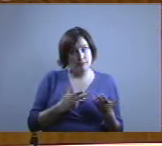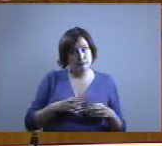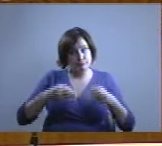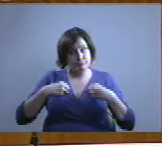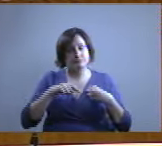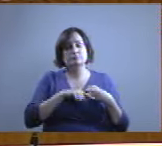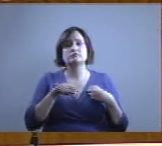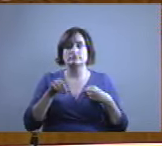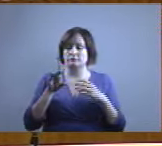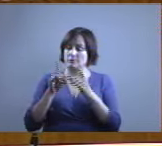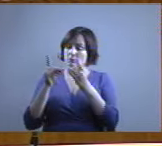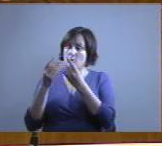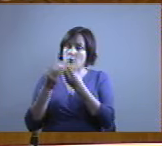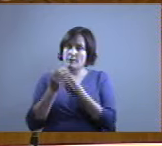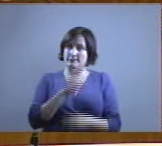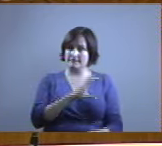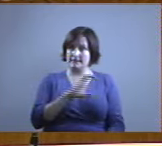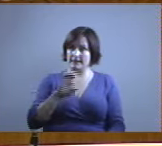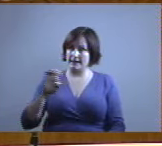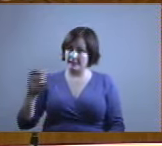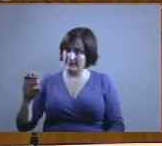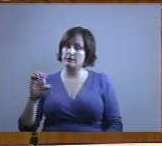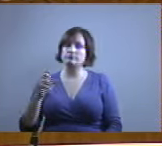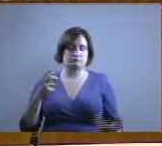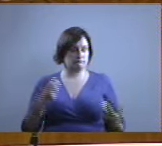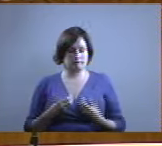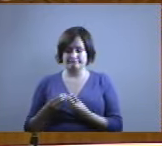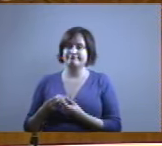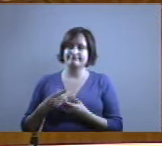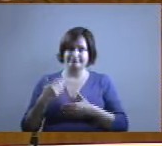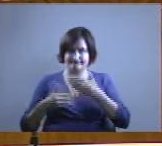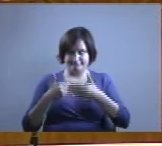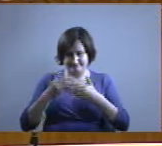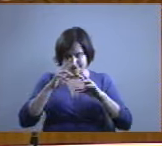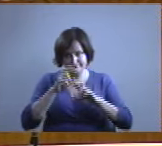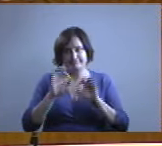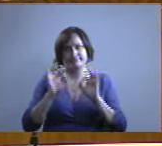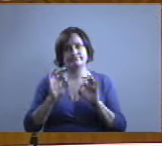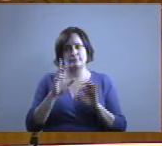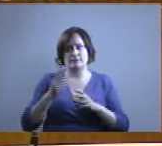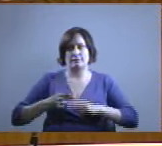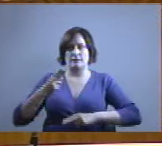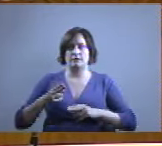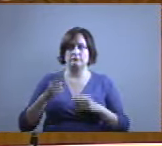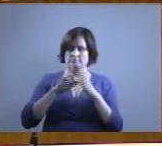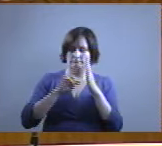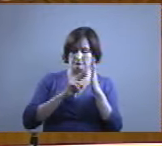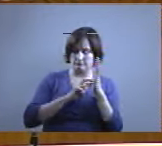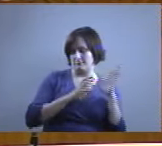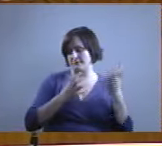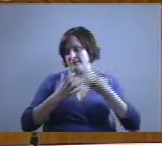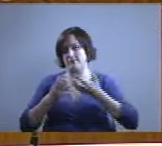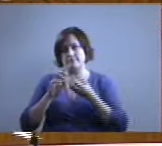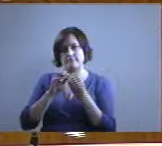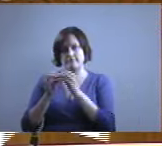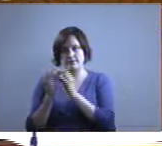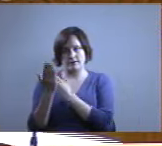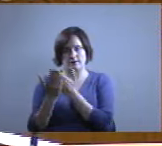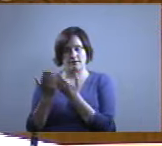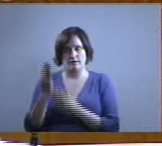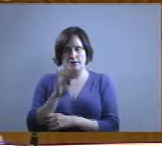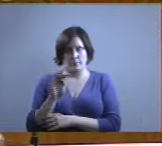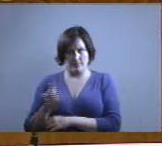Department, together with the CEE, will prioritize the finalization of the regulations to bring them in line with the new amendments, and